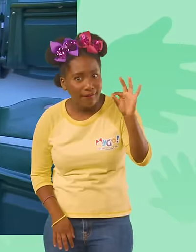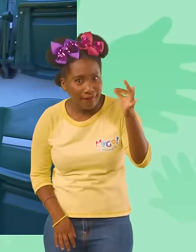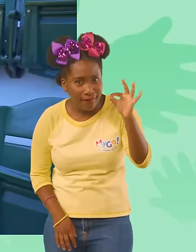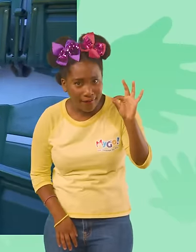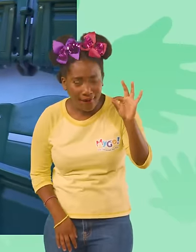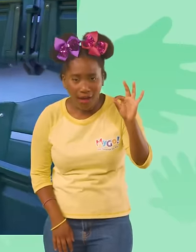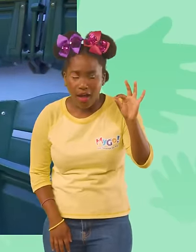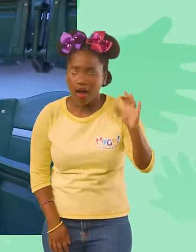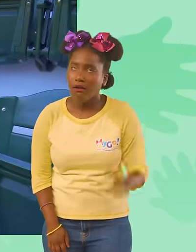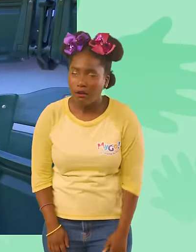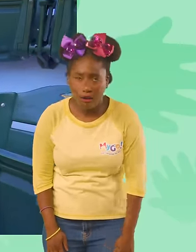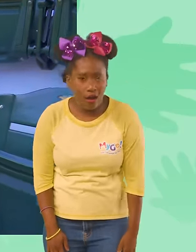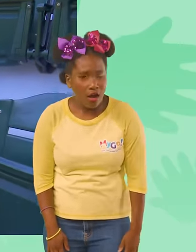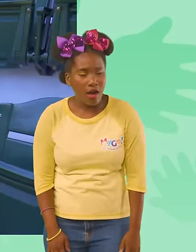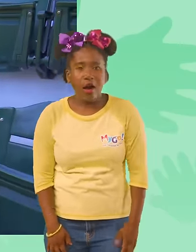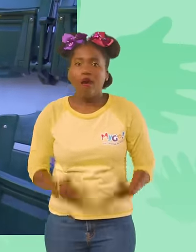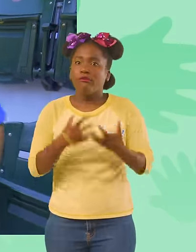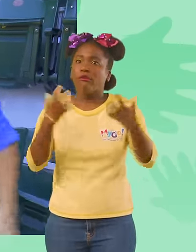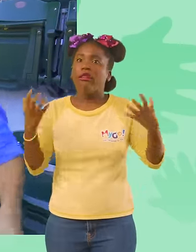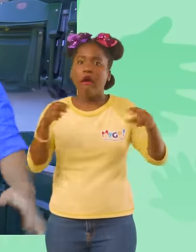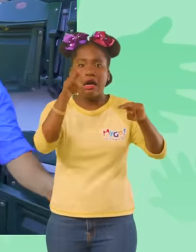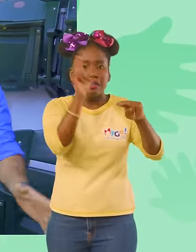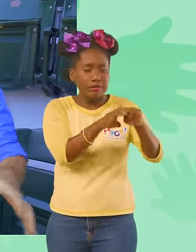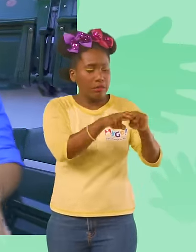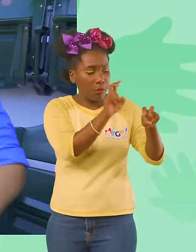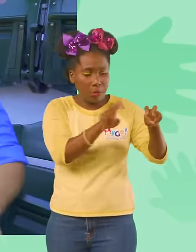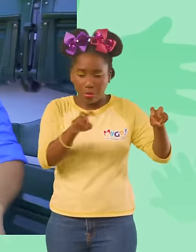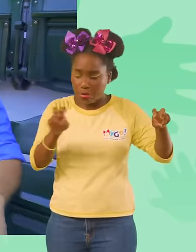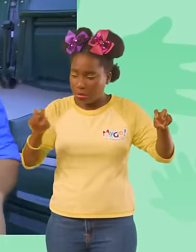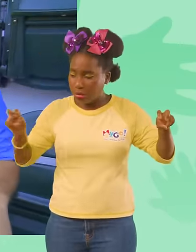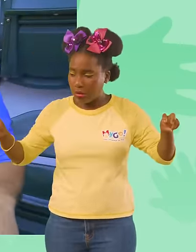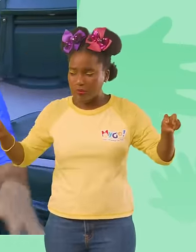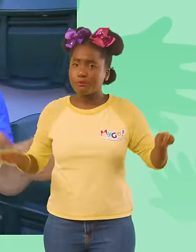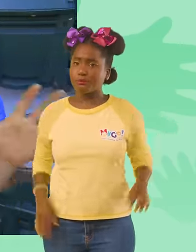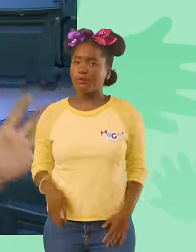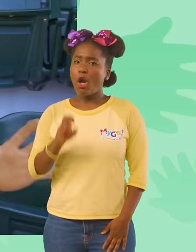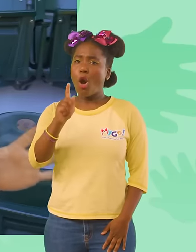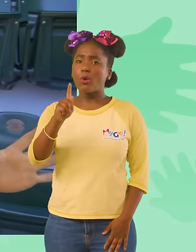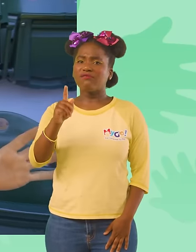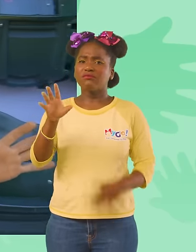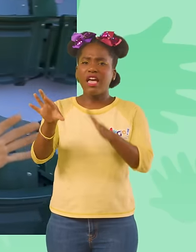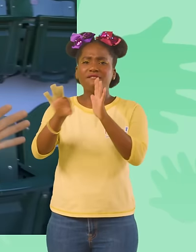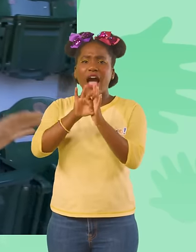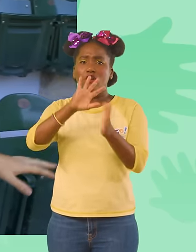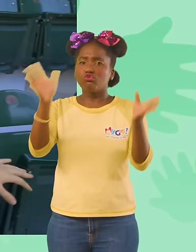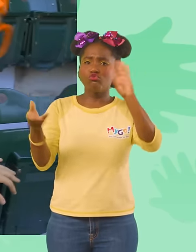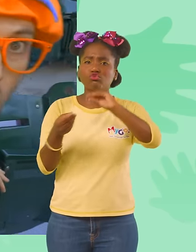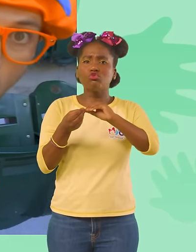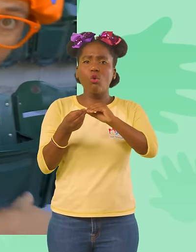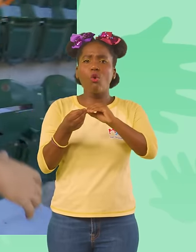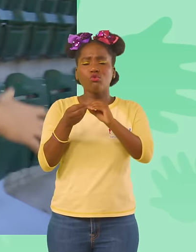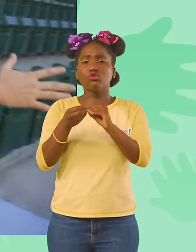11, 12, 13, 14, 15, 16, 17, 18, and 19. Whoa, that's a lot of seats in this row. Okay, to find the total number of seats in